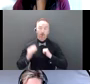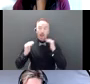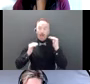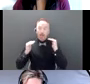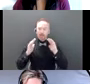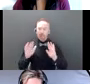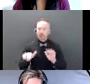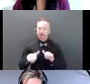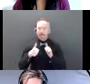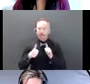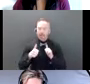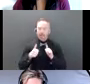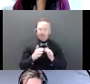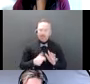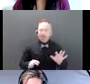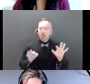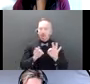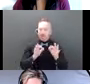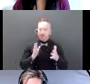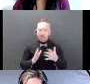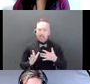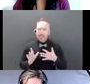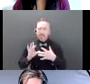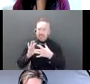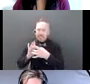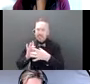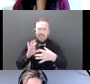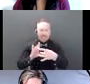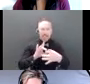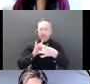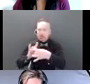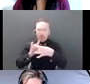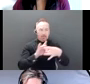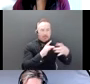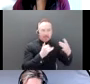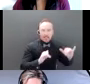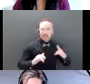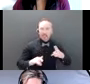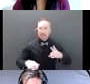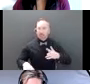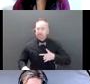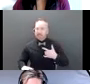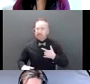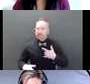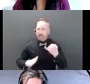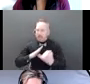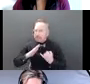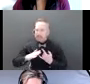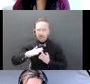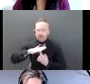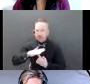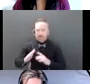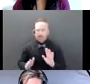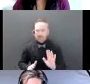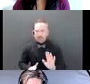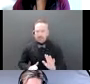need to be connected so you're not isolated. The other thing is, you want to keep your personal information safe. And we're doing everything